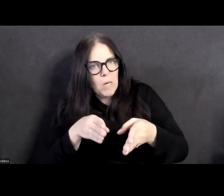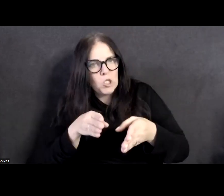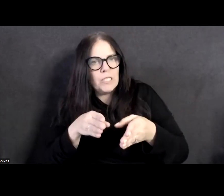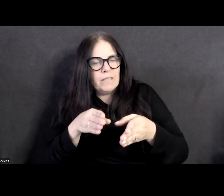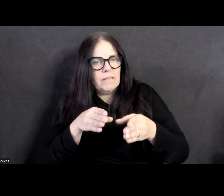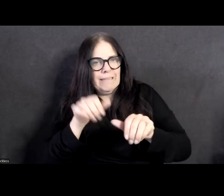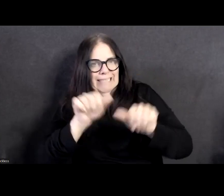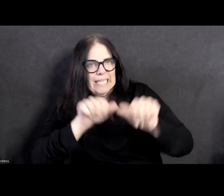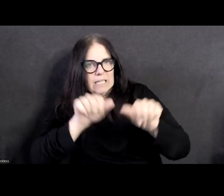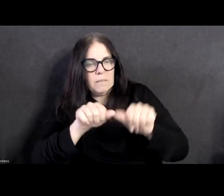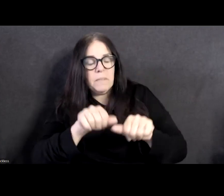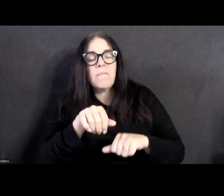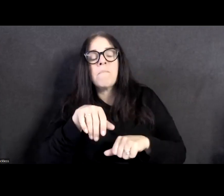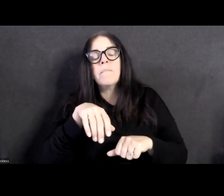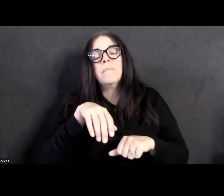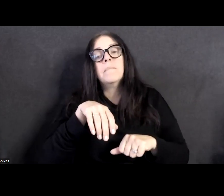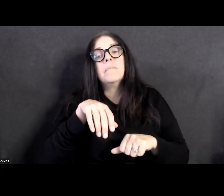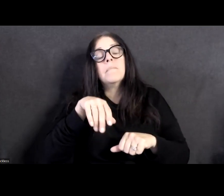built on the